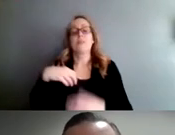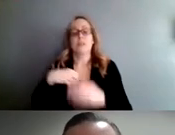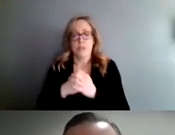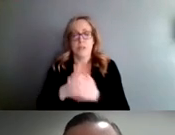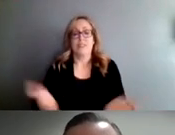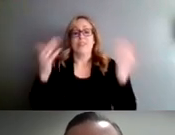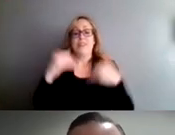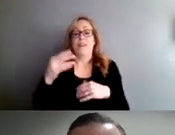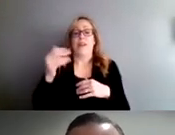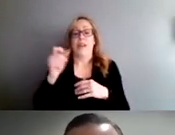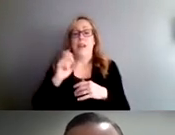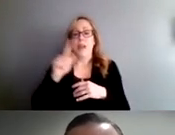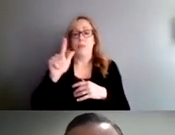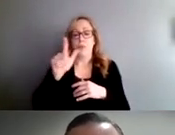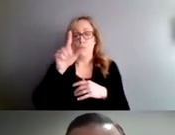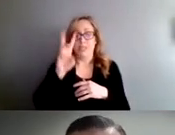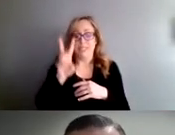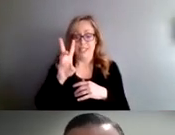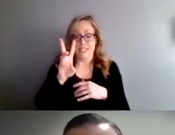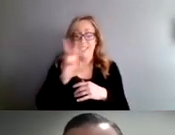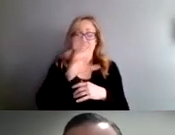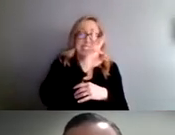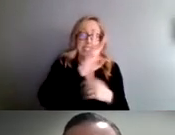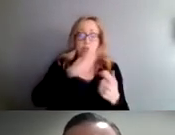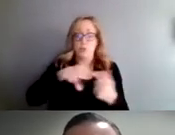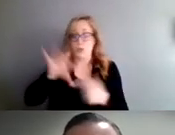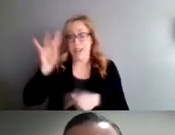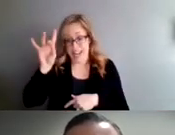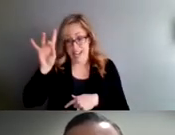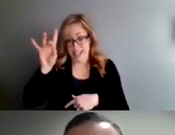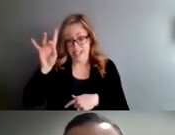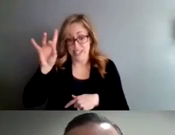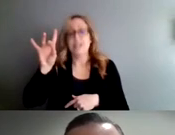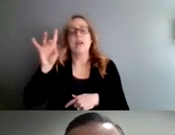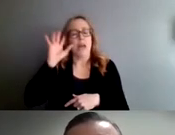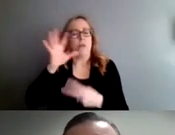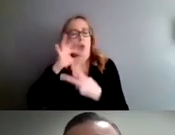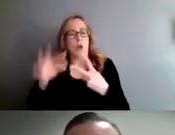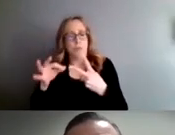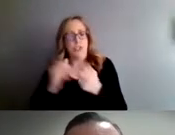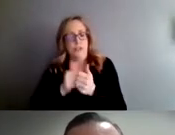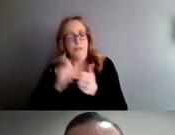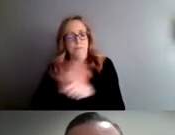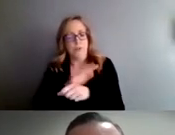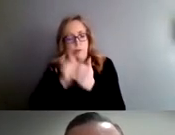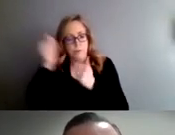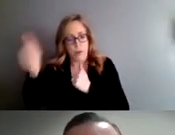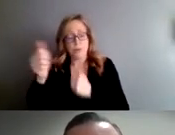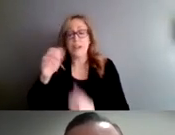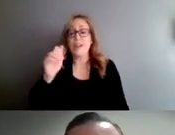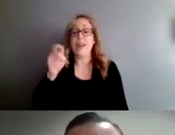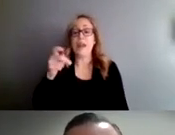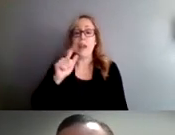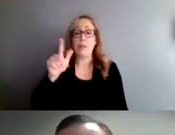days per week, grades 6 through 8, and we'll also continue with the option for full remote. And then April 26th, also, we're planning